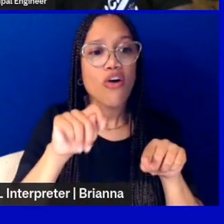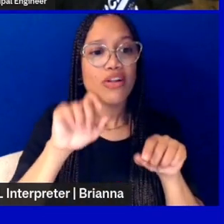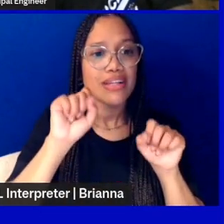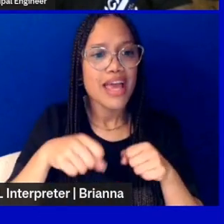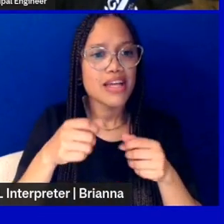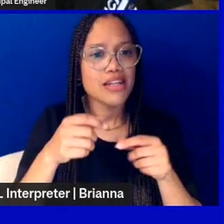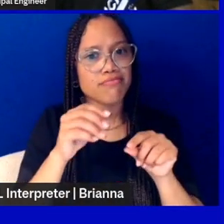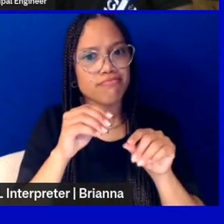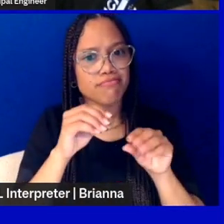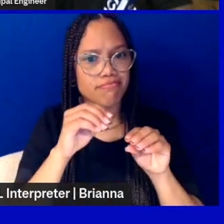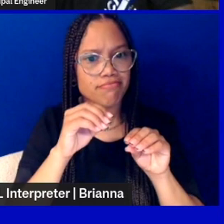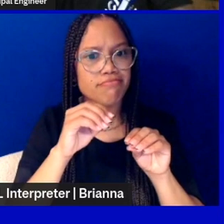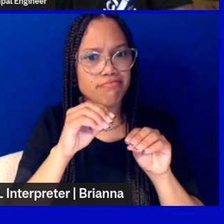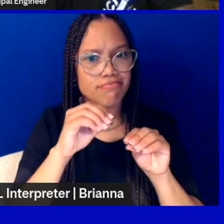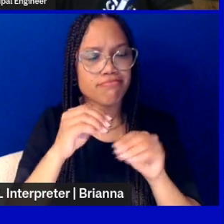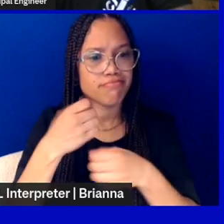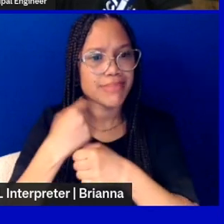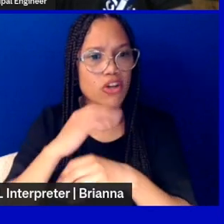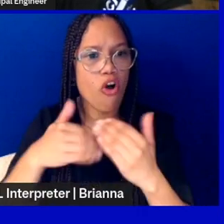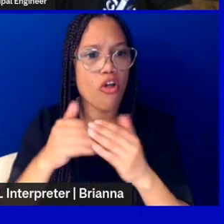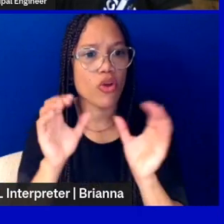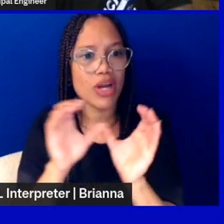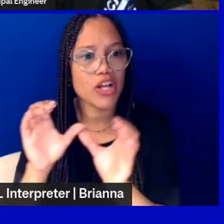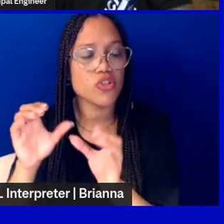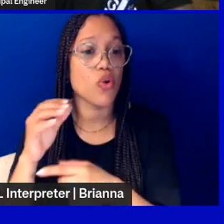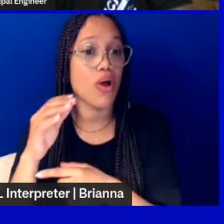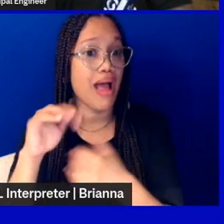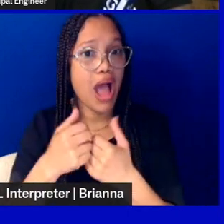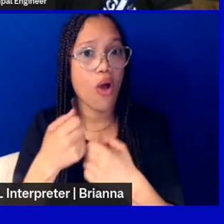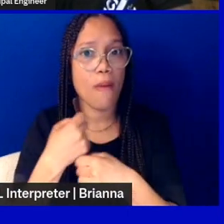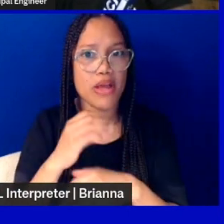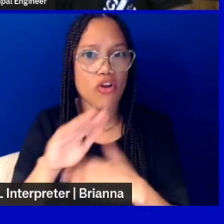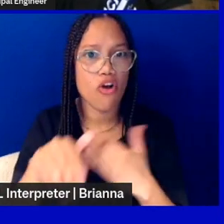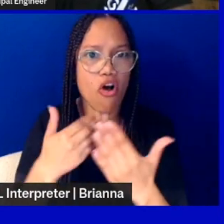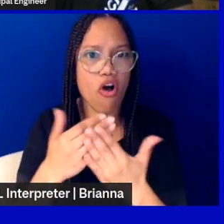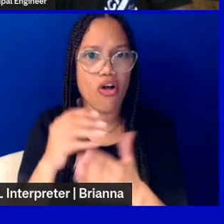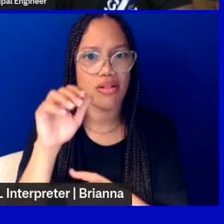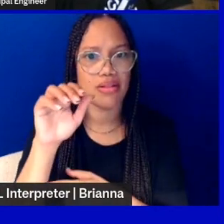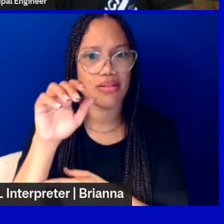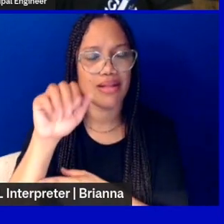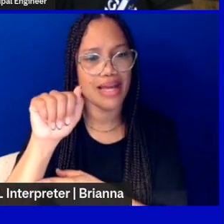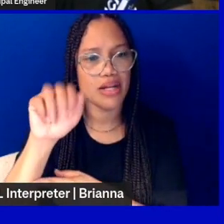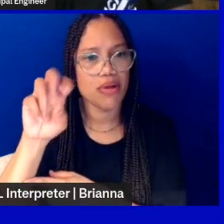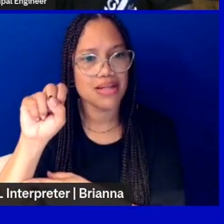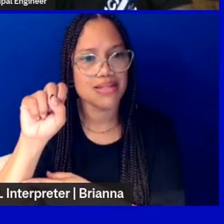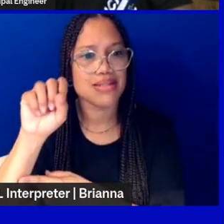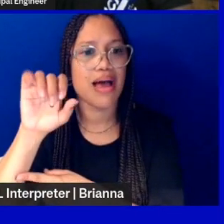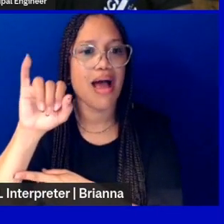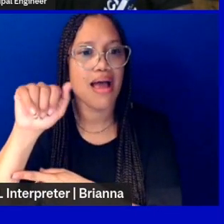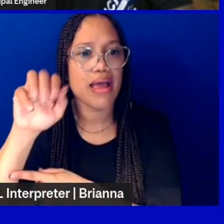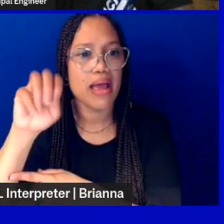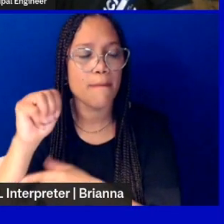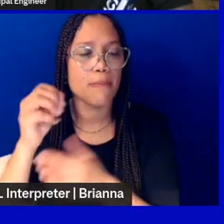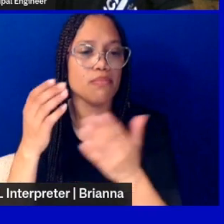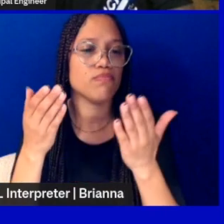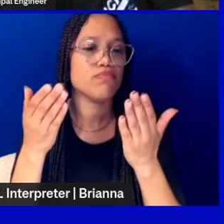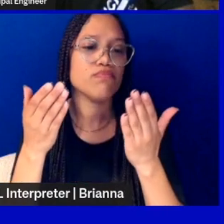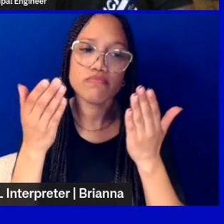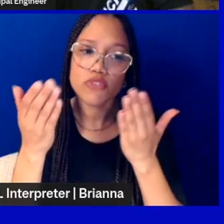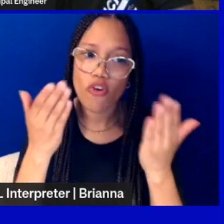credentials by making a call to the AWS IAM service, and can pass that token back to the application. So for